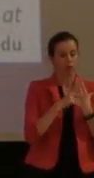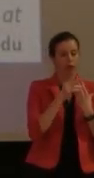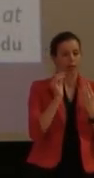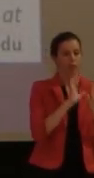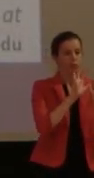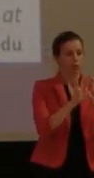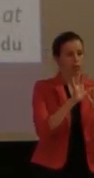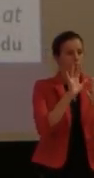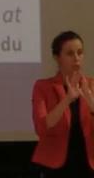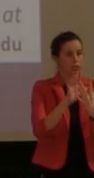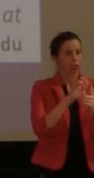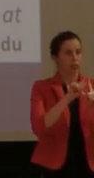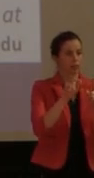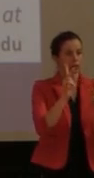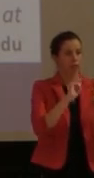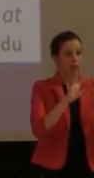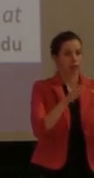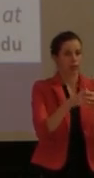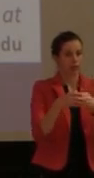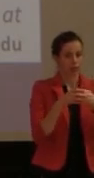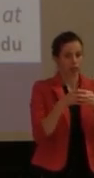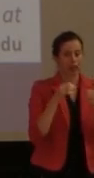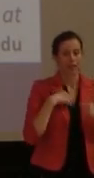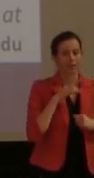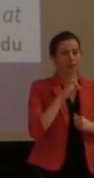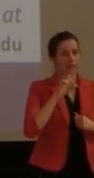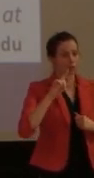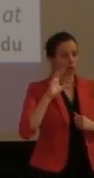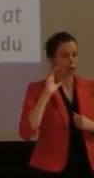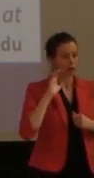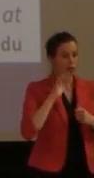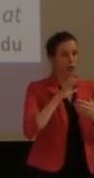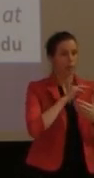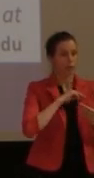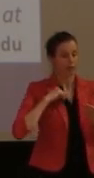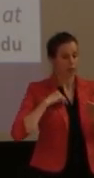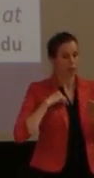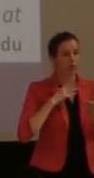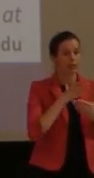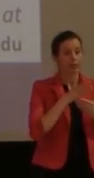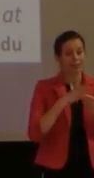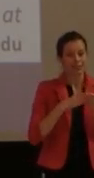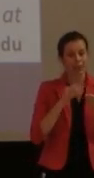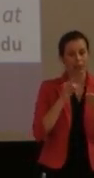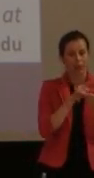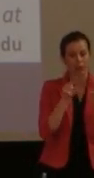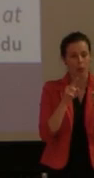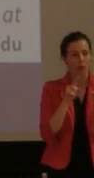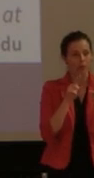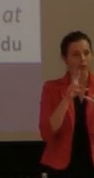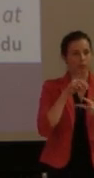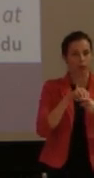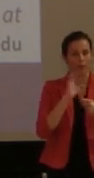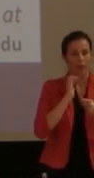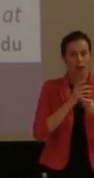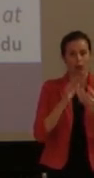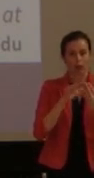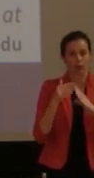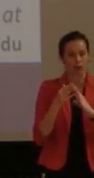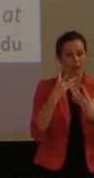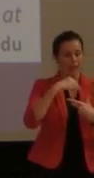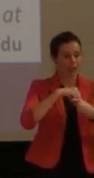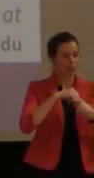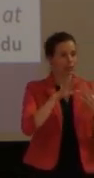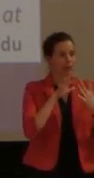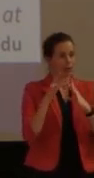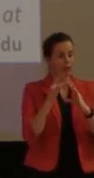So NNLM has those 7,100 members. A subset of them are a part of our community engagement network. It's just if a library